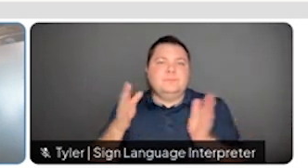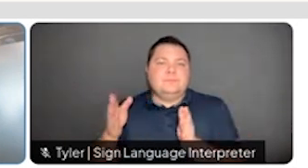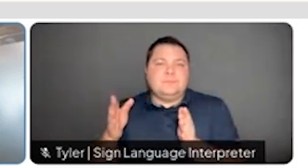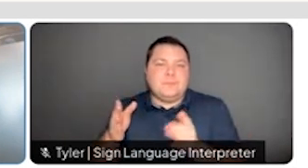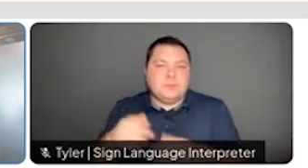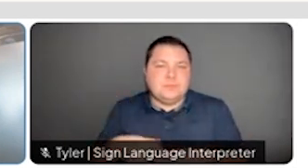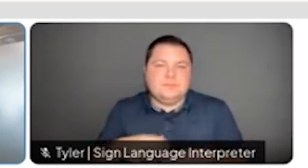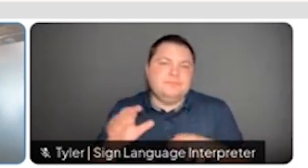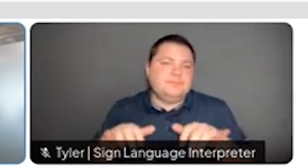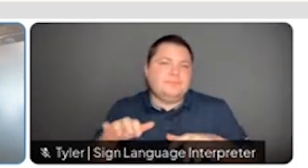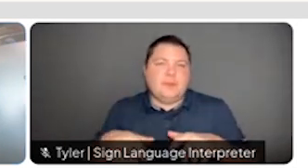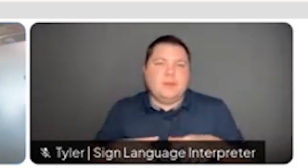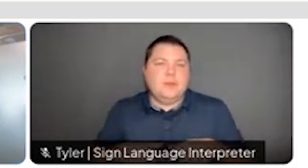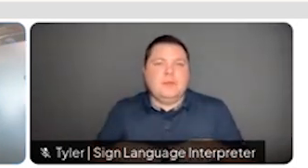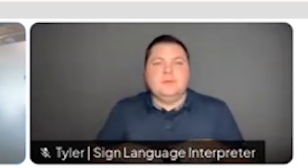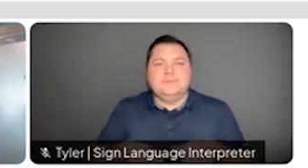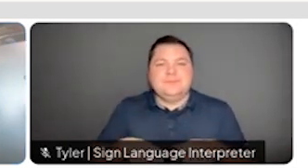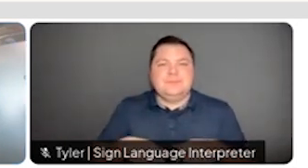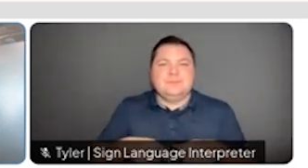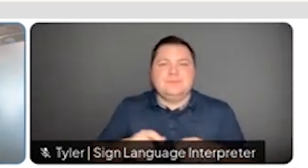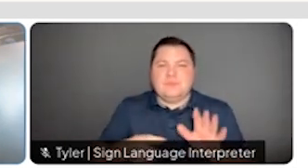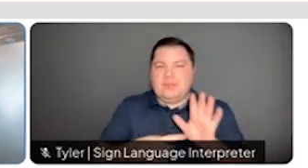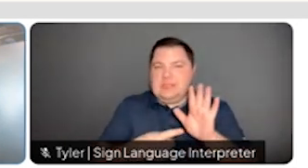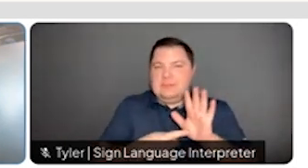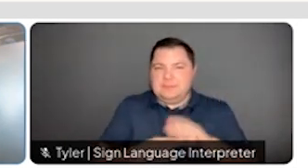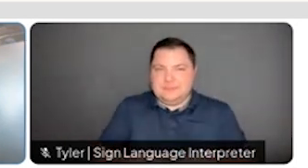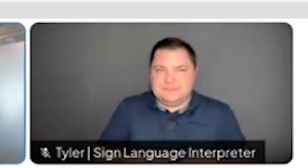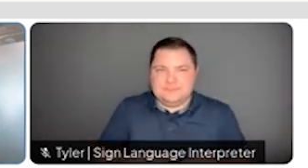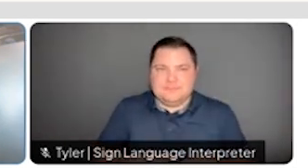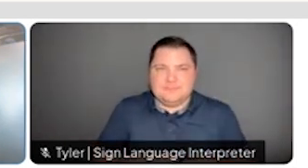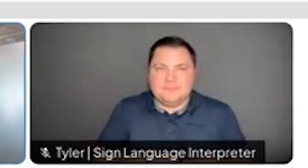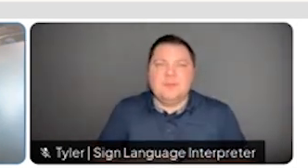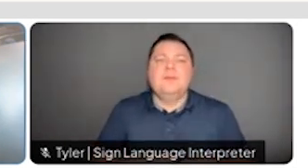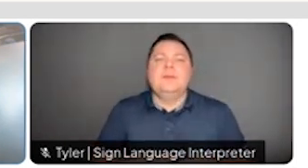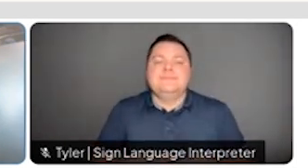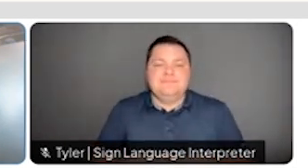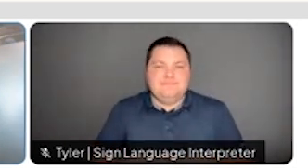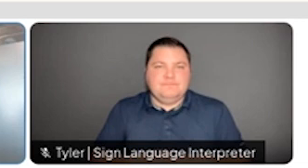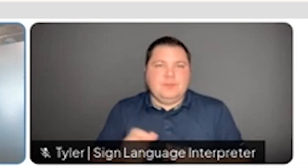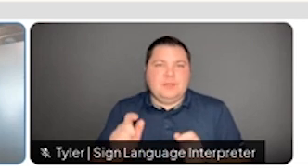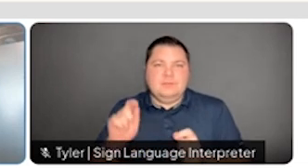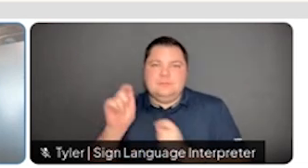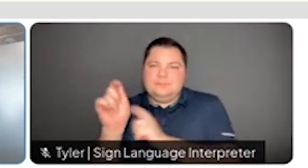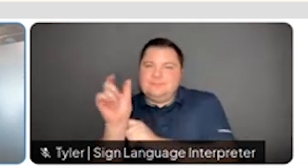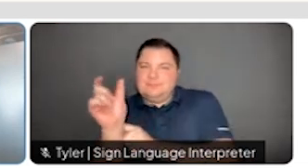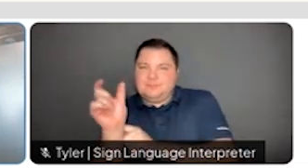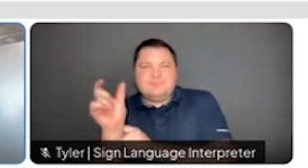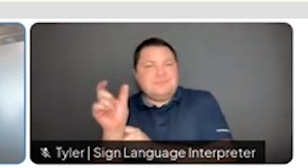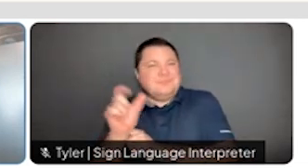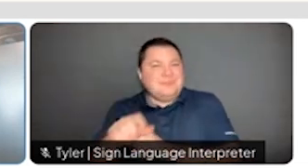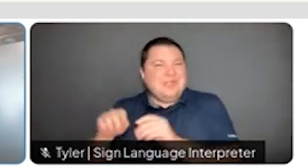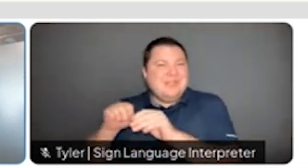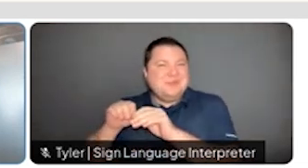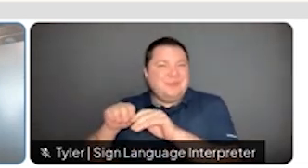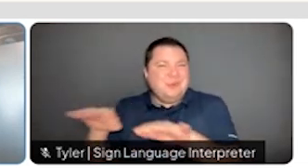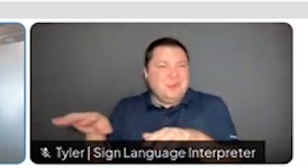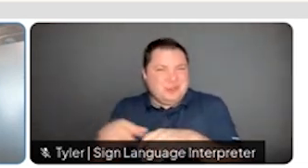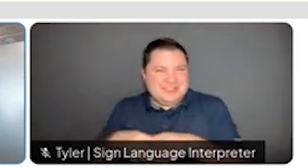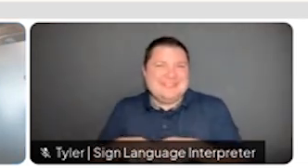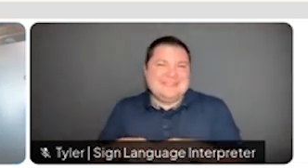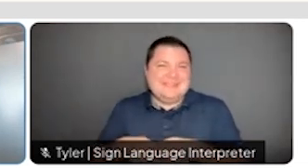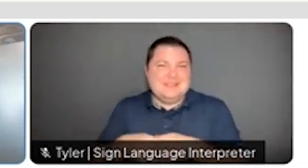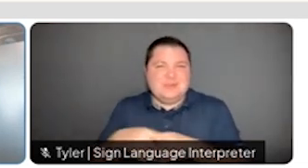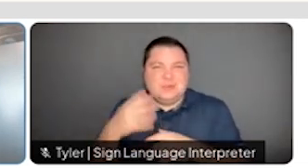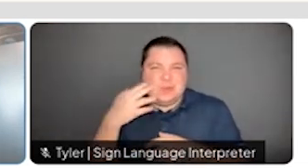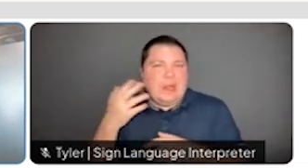up Autumn Series A Holdco. And then there's going to be a dedicated distributions tab right there that's going to house all of your historical and your